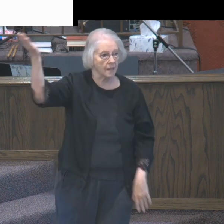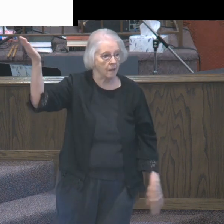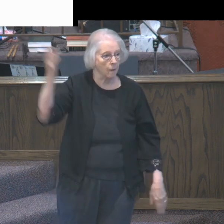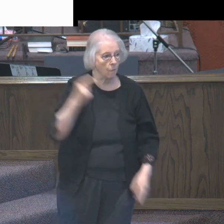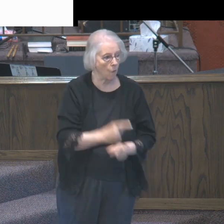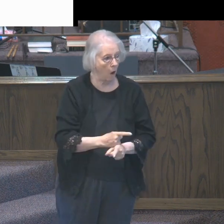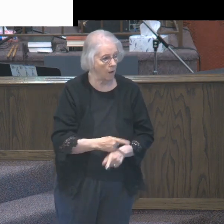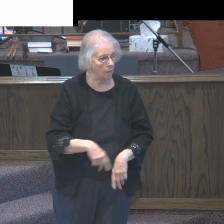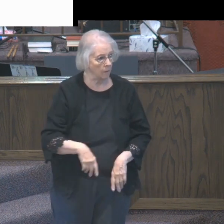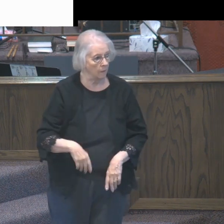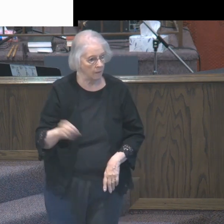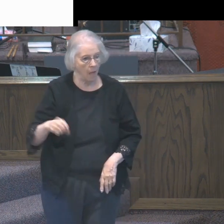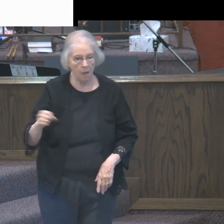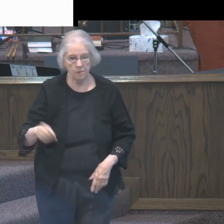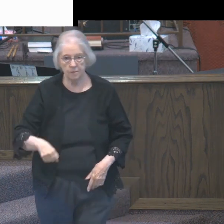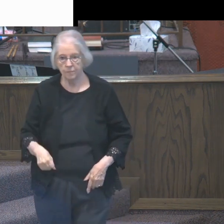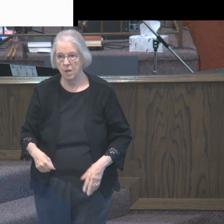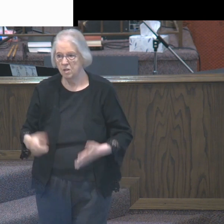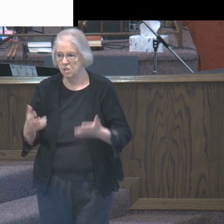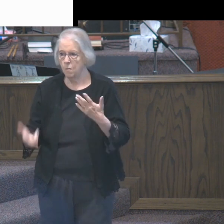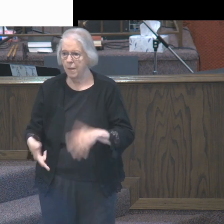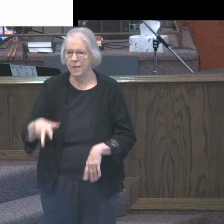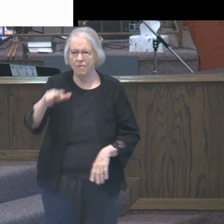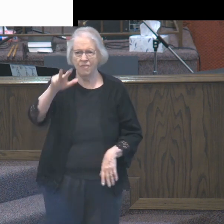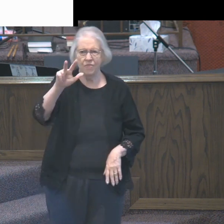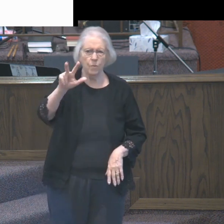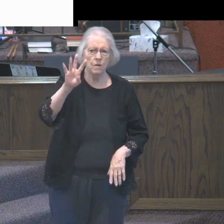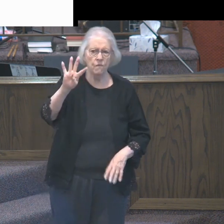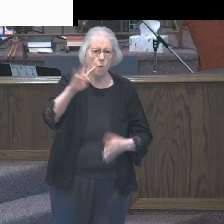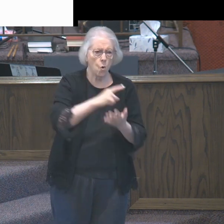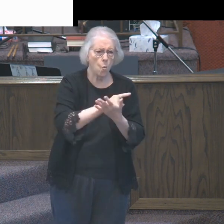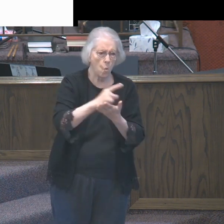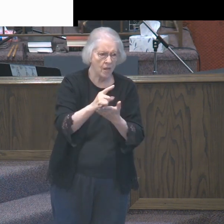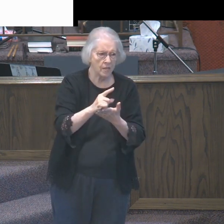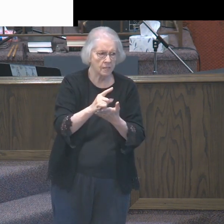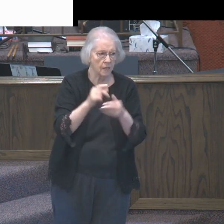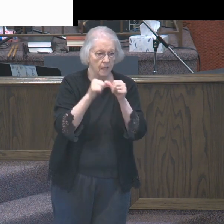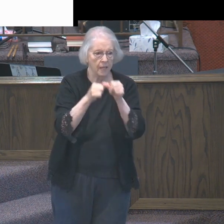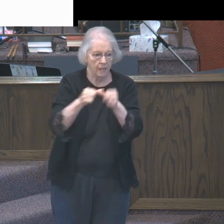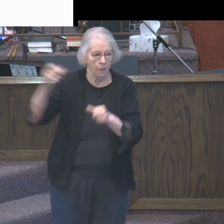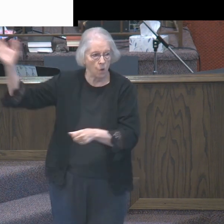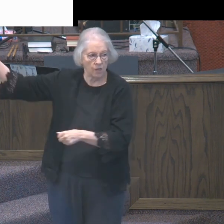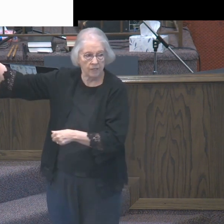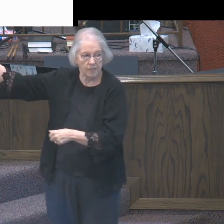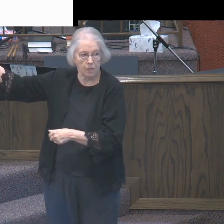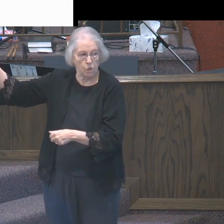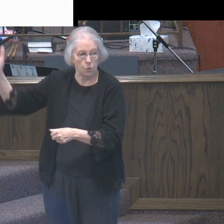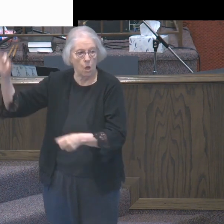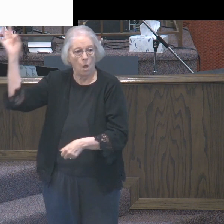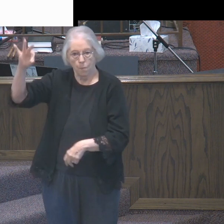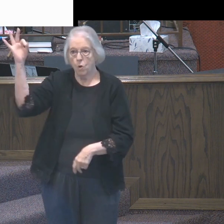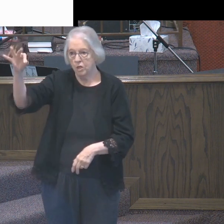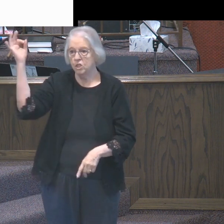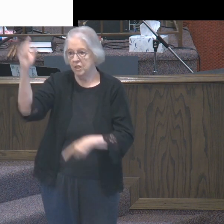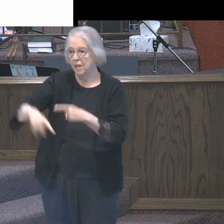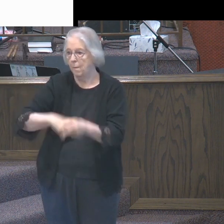for the next 3 weeks or 4 weeks or 5 weeks or however long it takes me to get through this scripture. Verse 9, in